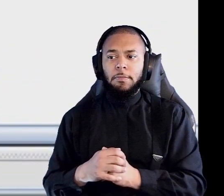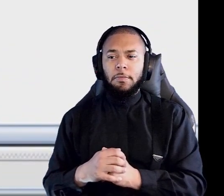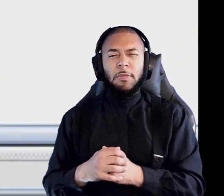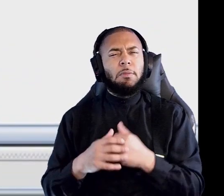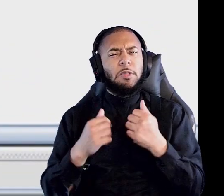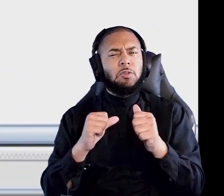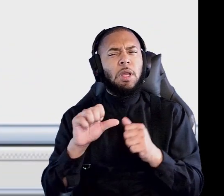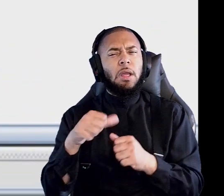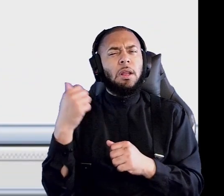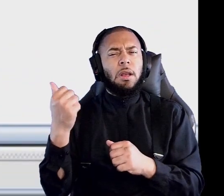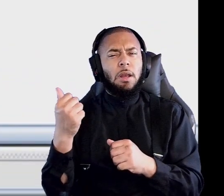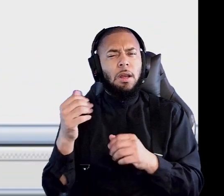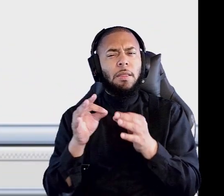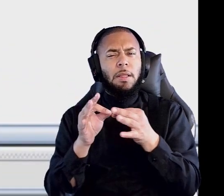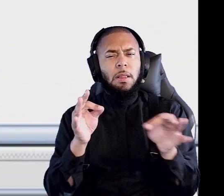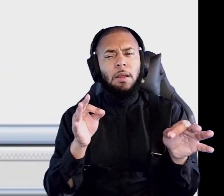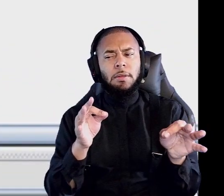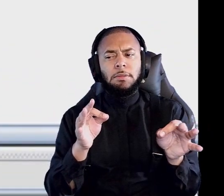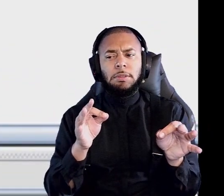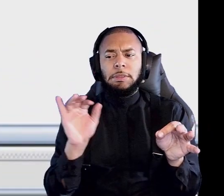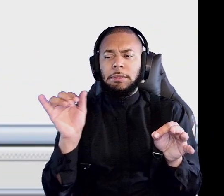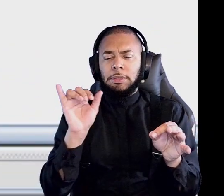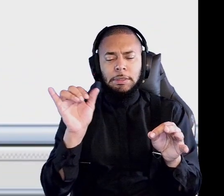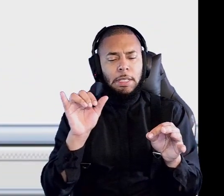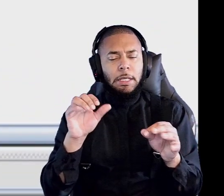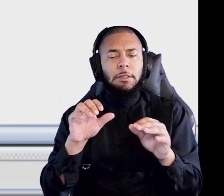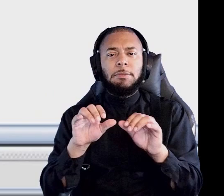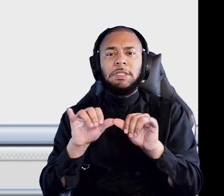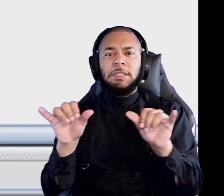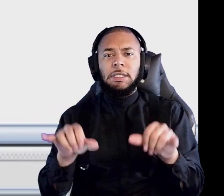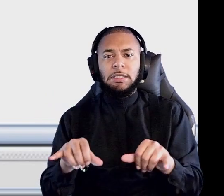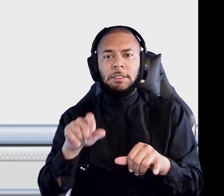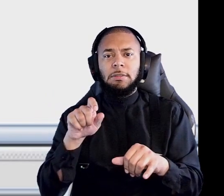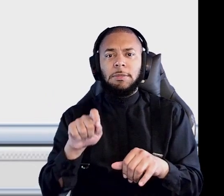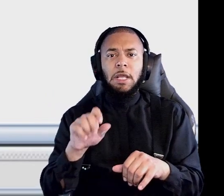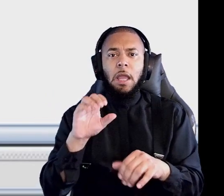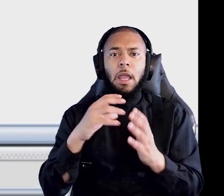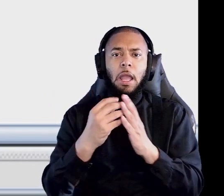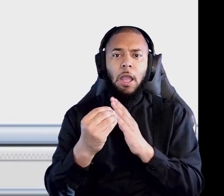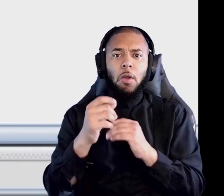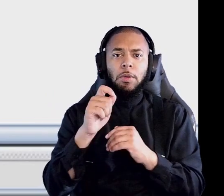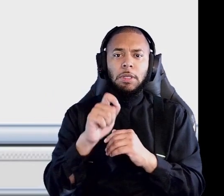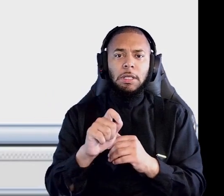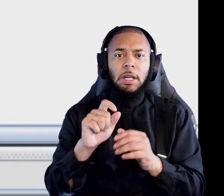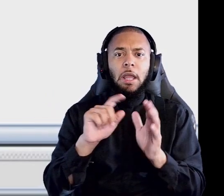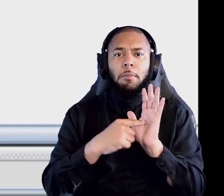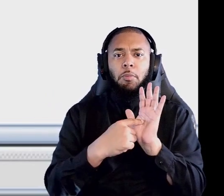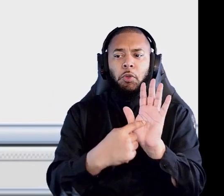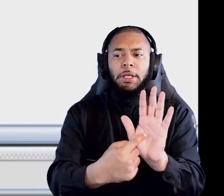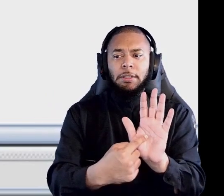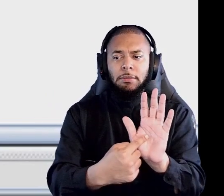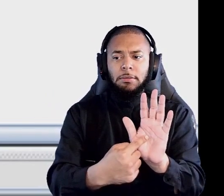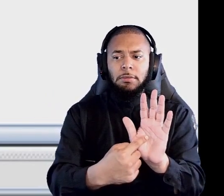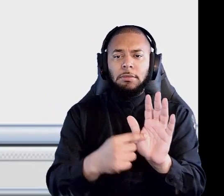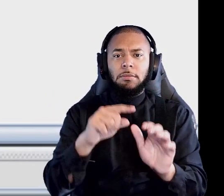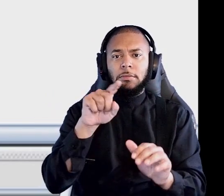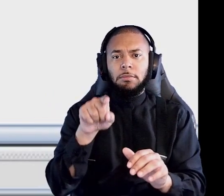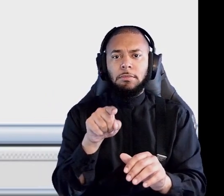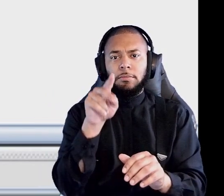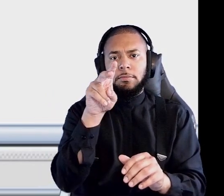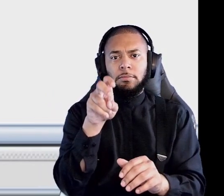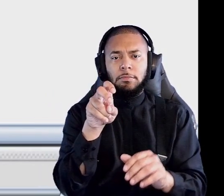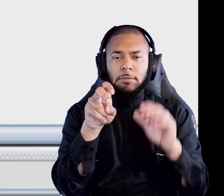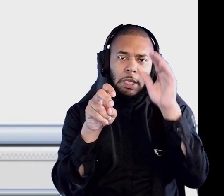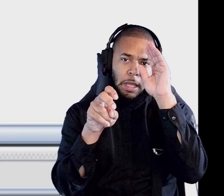what happens. So I'm just going to repeat that same system.out.print. And I'm going to say something like,